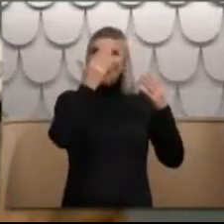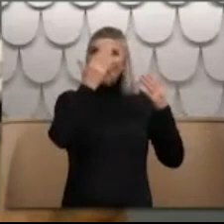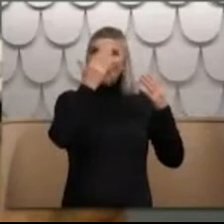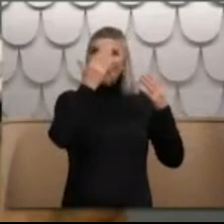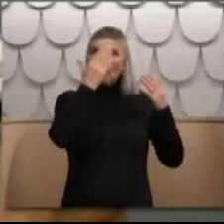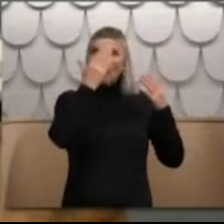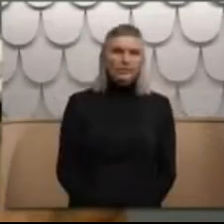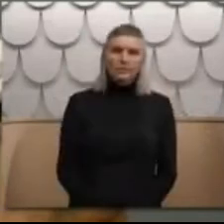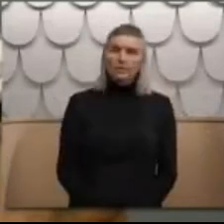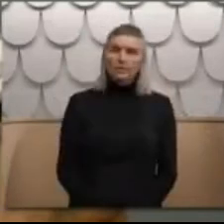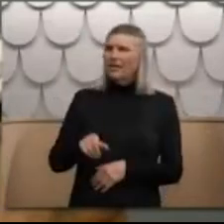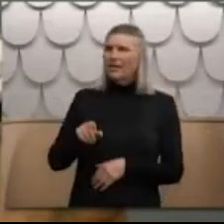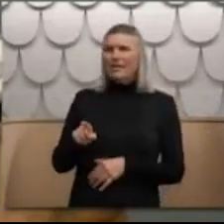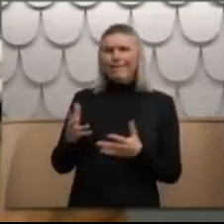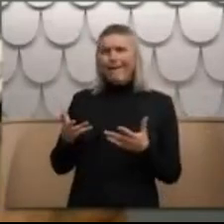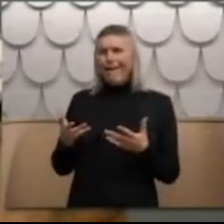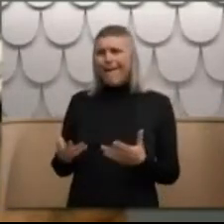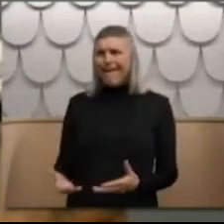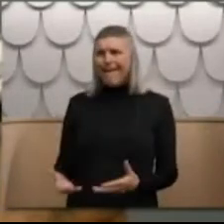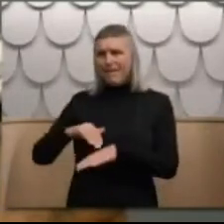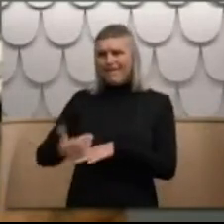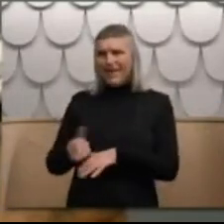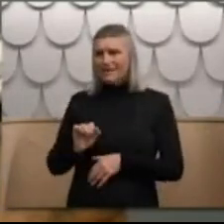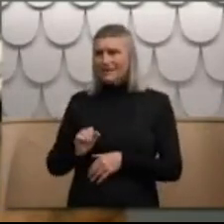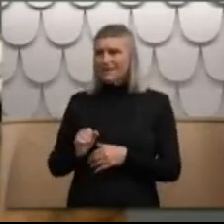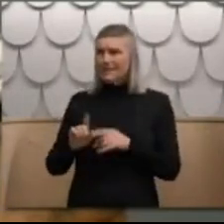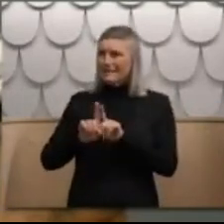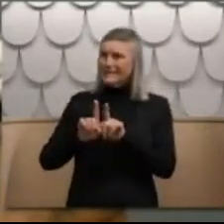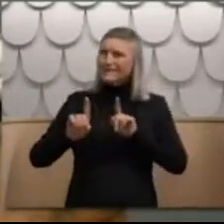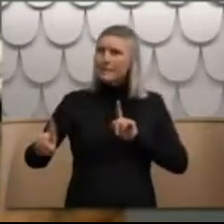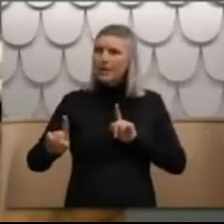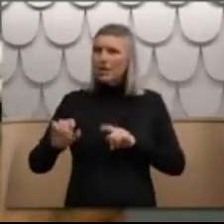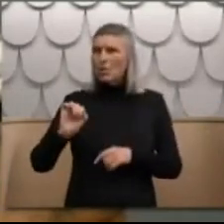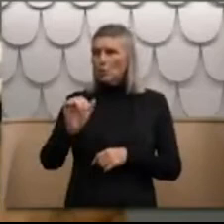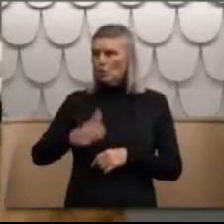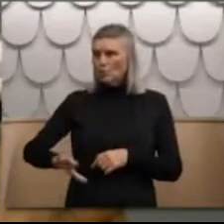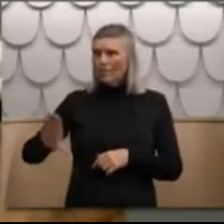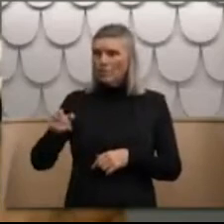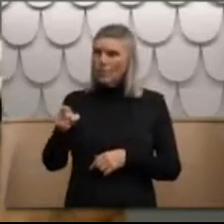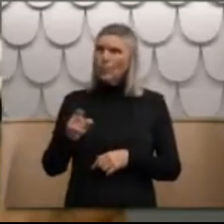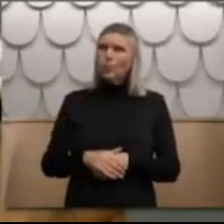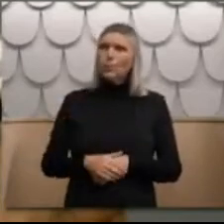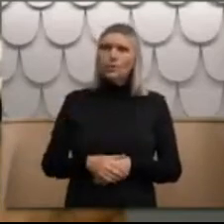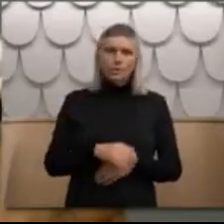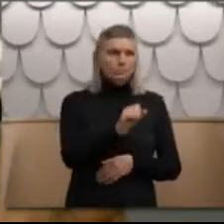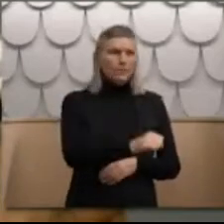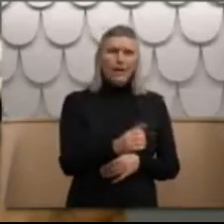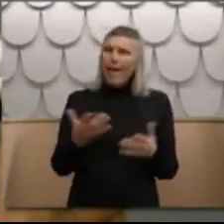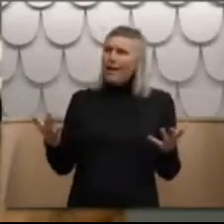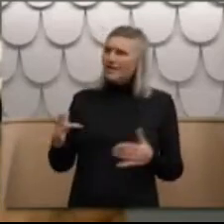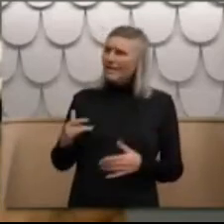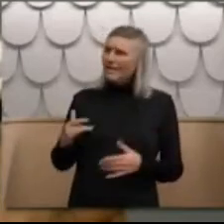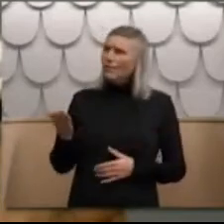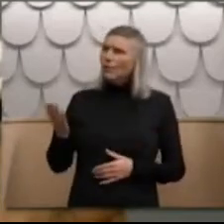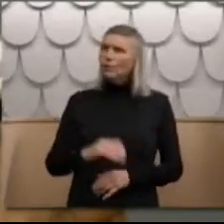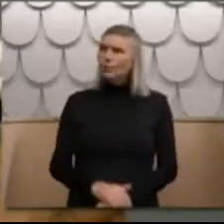And that's had a huge impact, the separation from your children. What does that feel like,